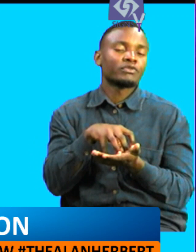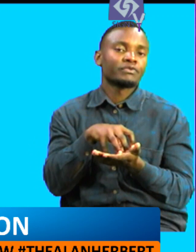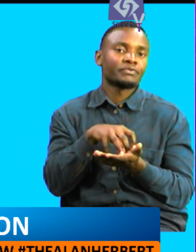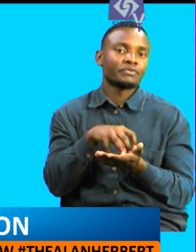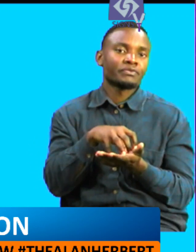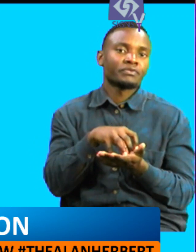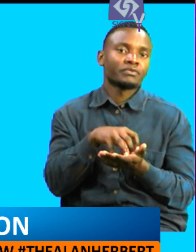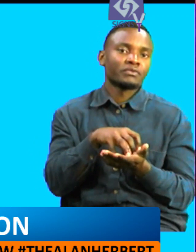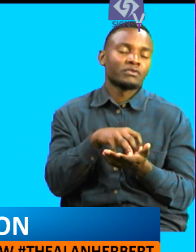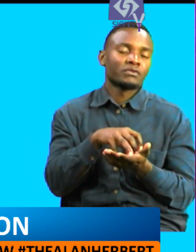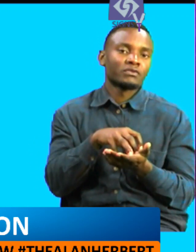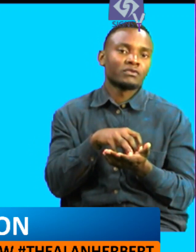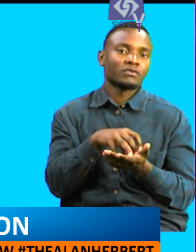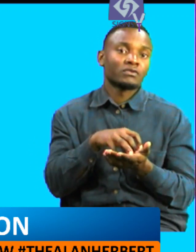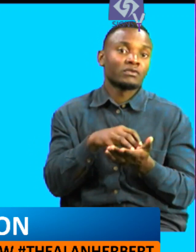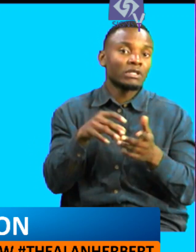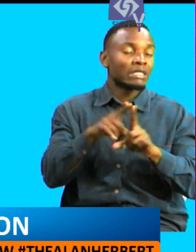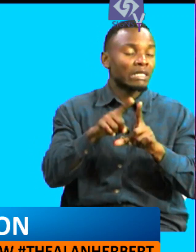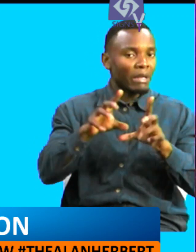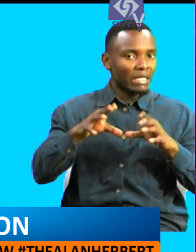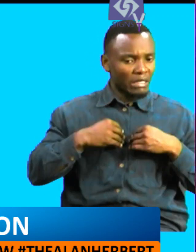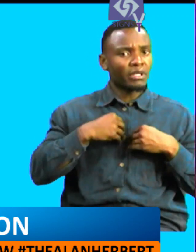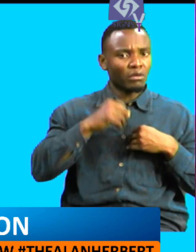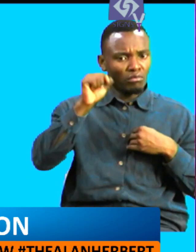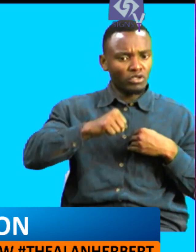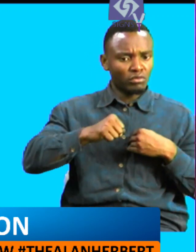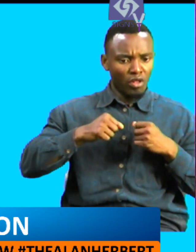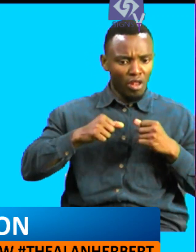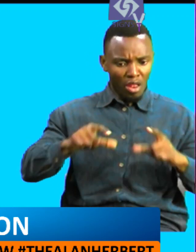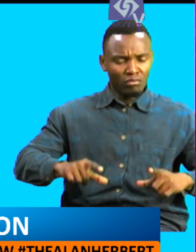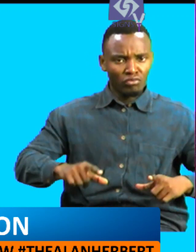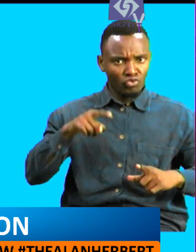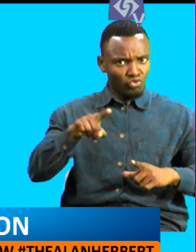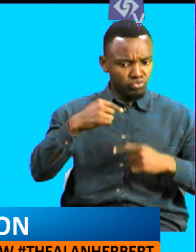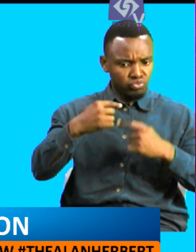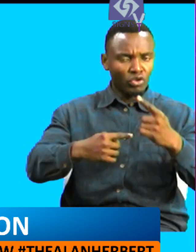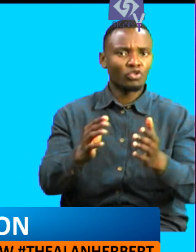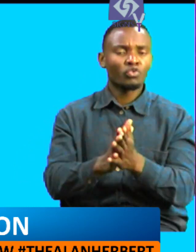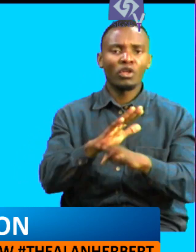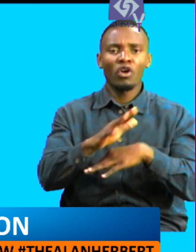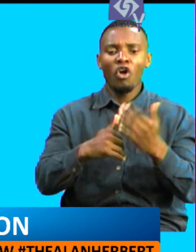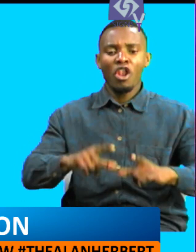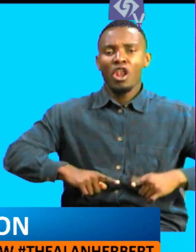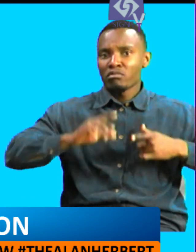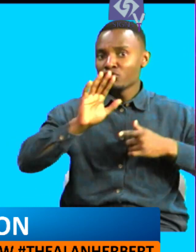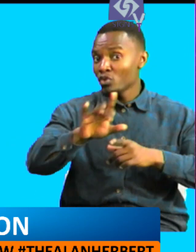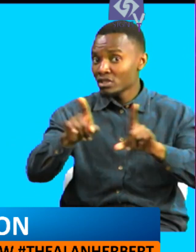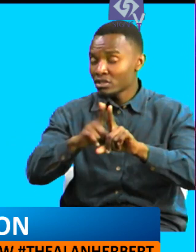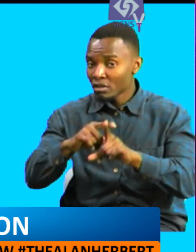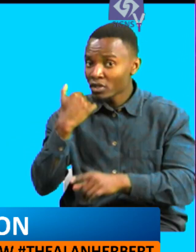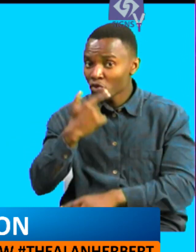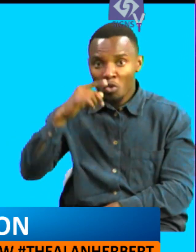is something that you might have for the rest of your life, like Moses did.